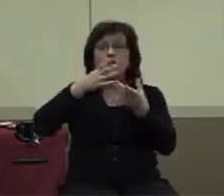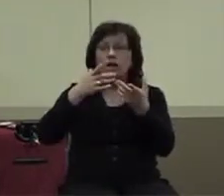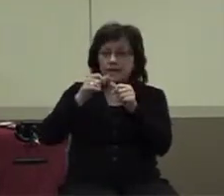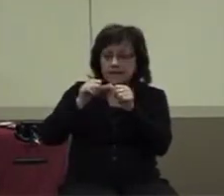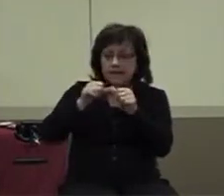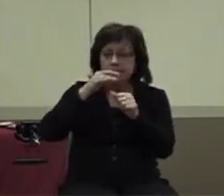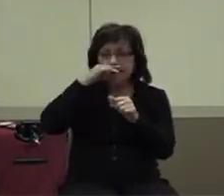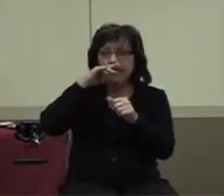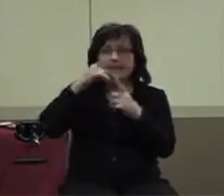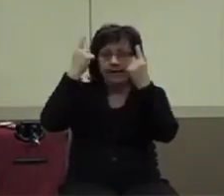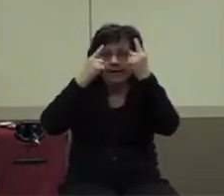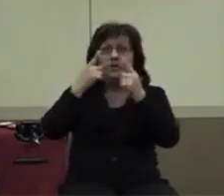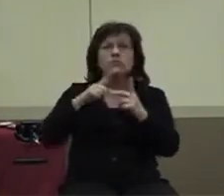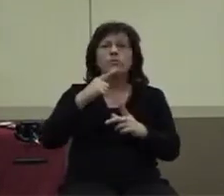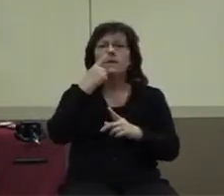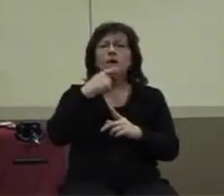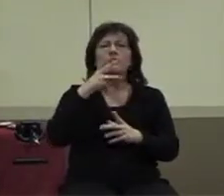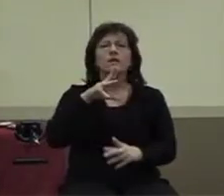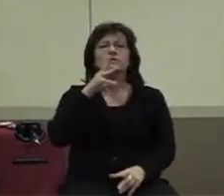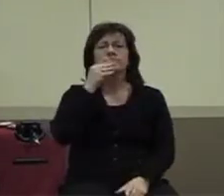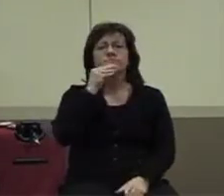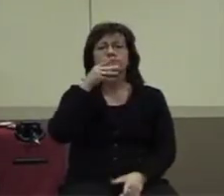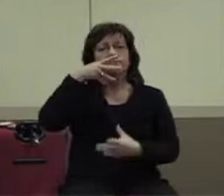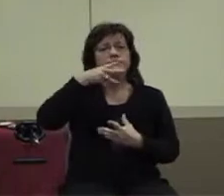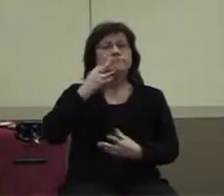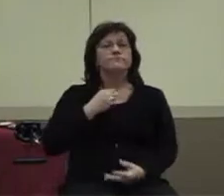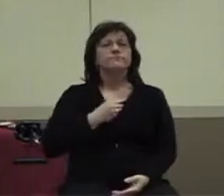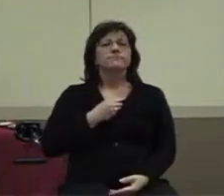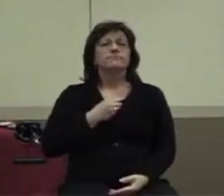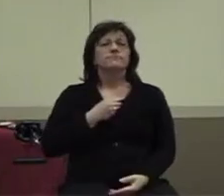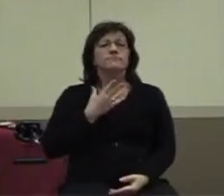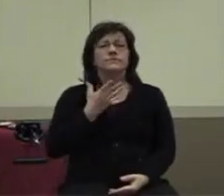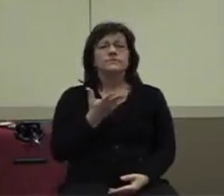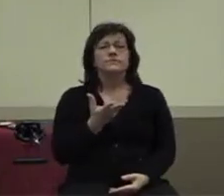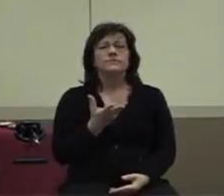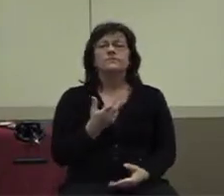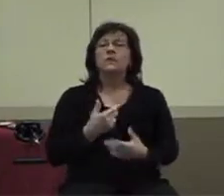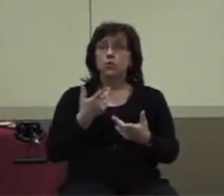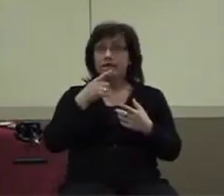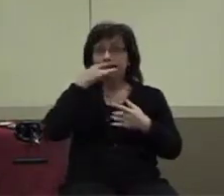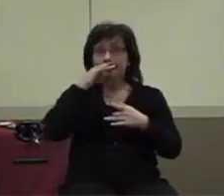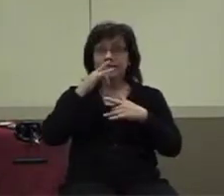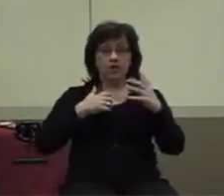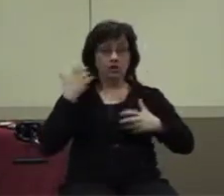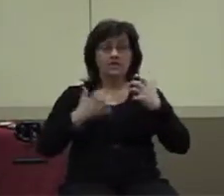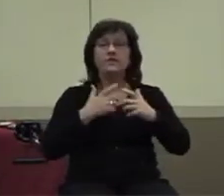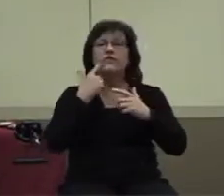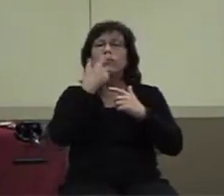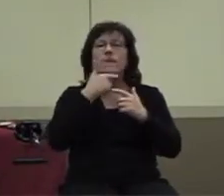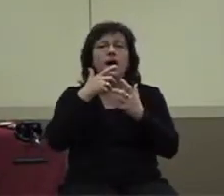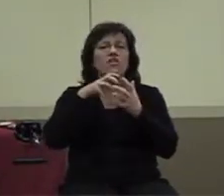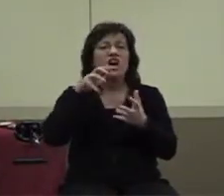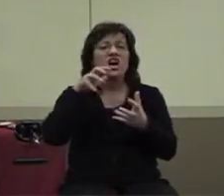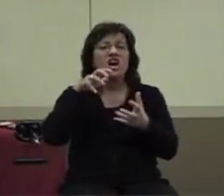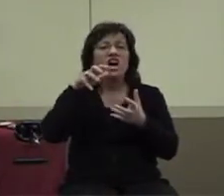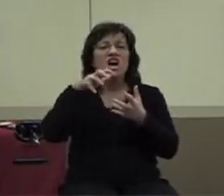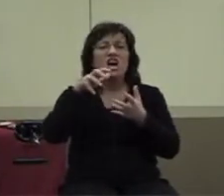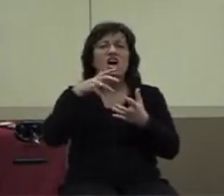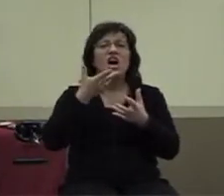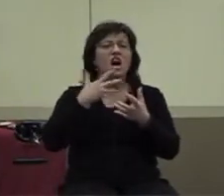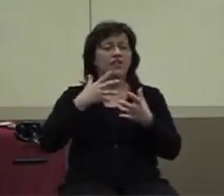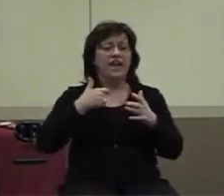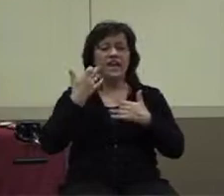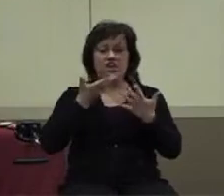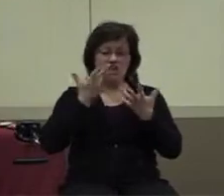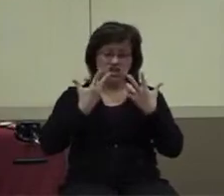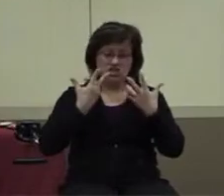What you notice is when kids get aggressive, they tend to keep their mouth open, which means all that air is just rushing right down into their lungs instead